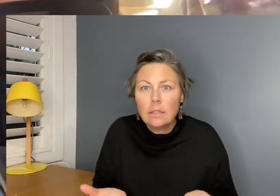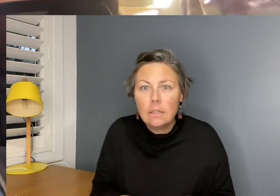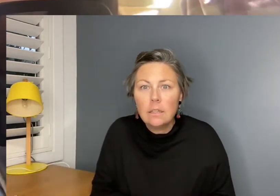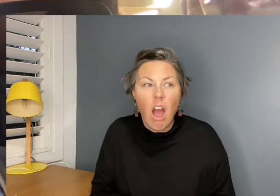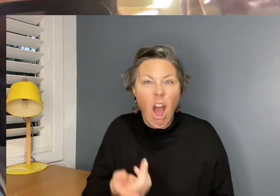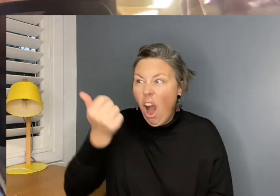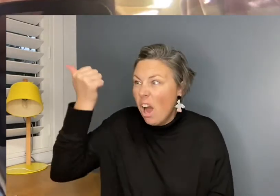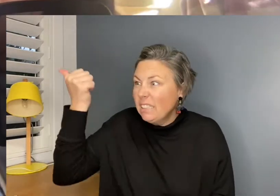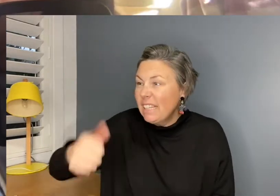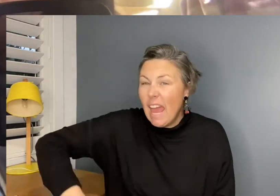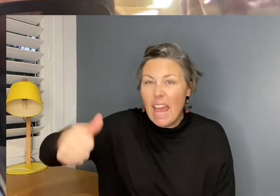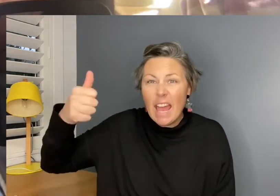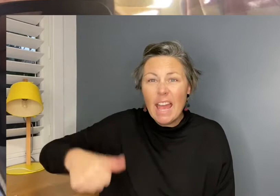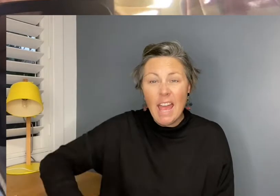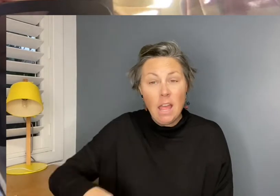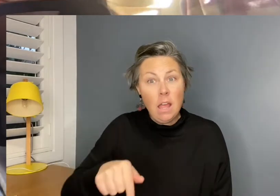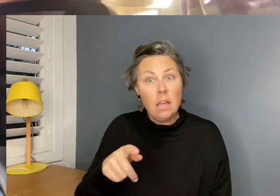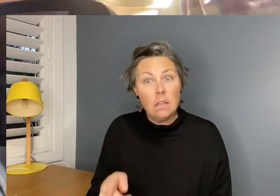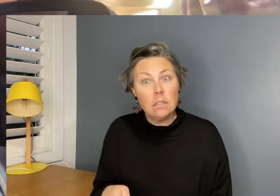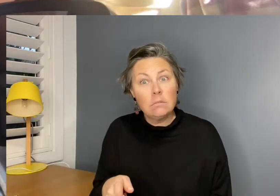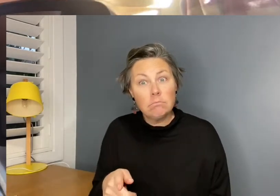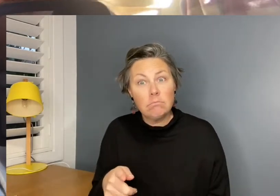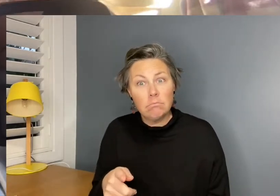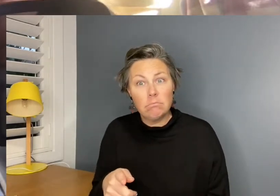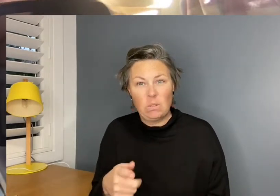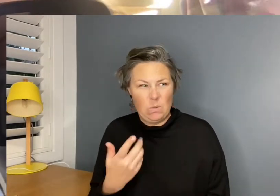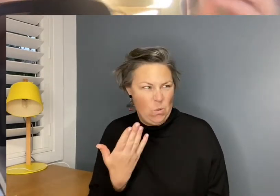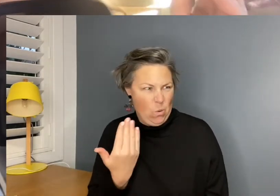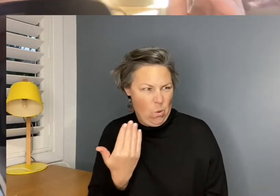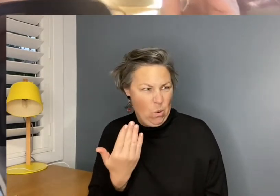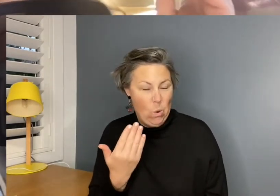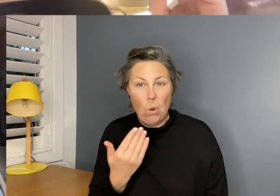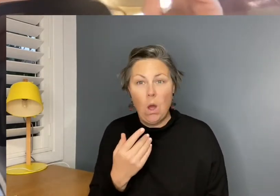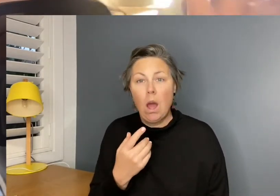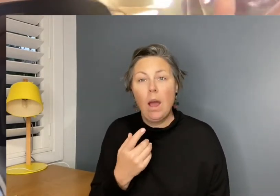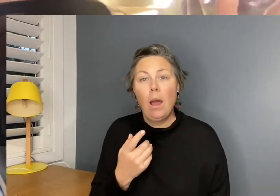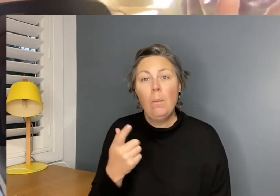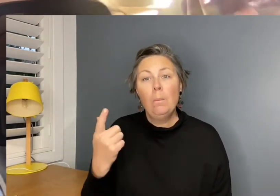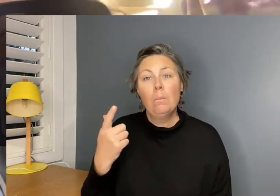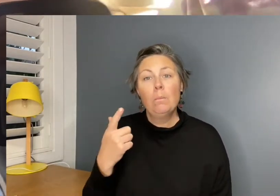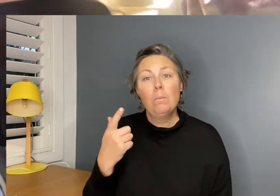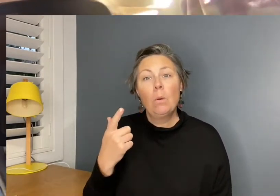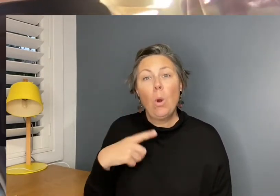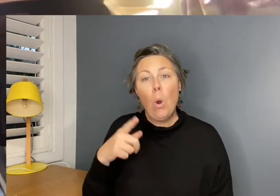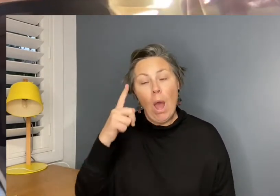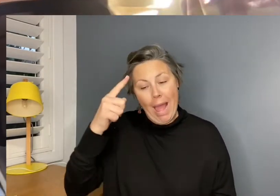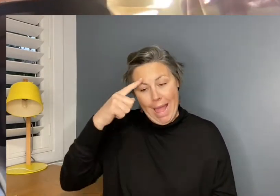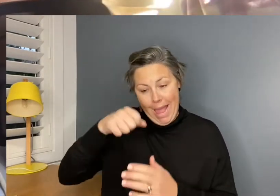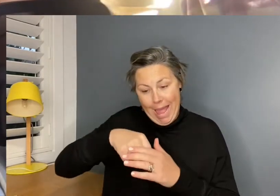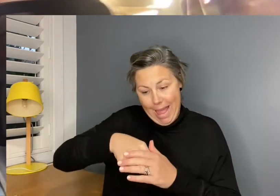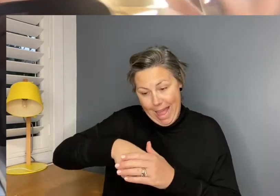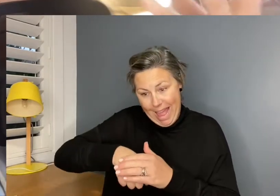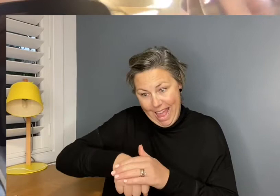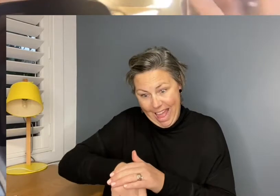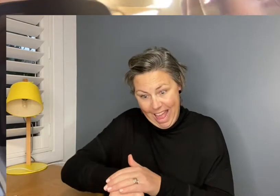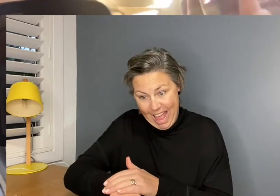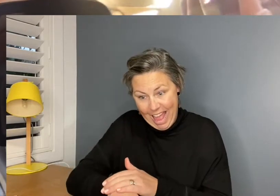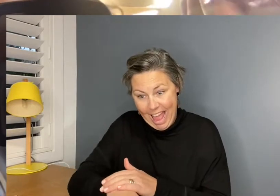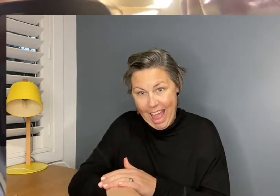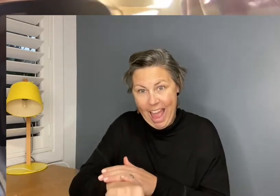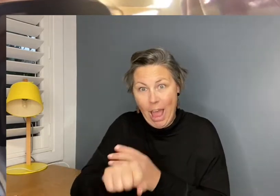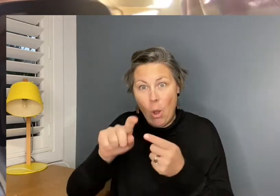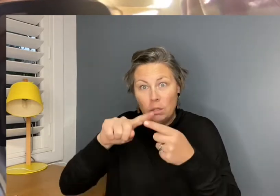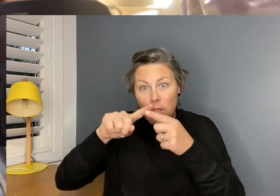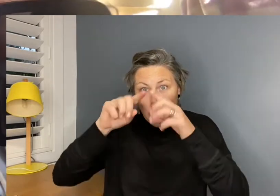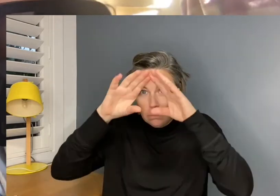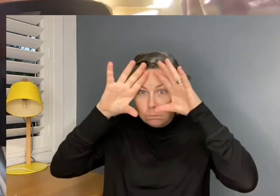was. Yeah. So he was. That's cool. That's crazy. It only just broke as his head came out. And the midwife was saying that she saw his head coming